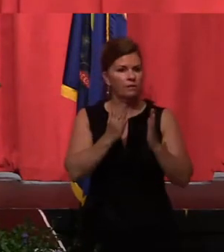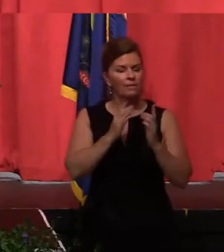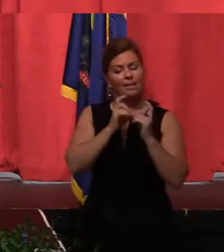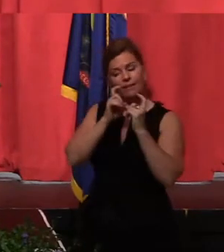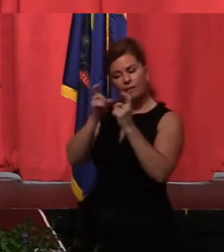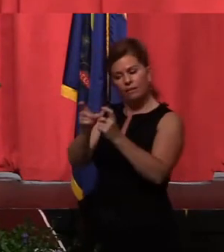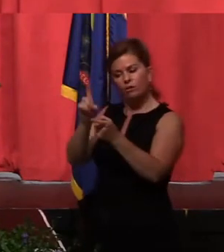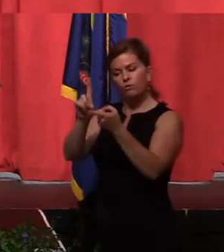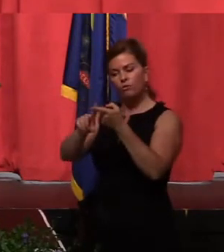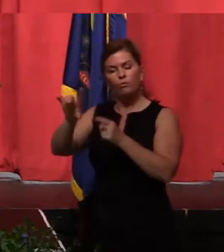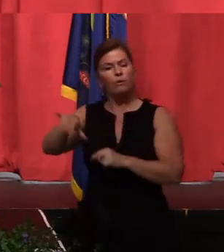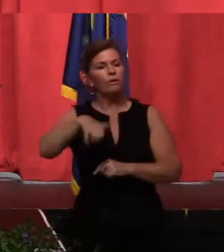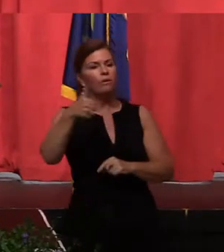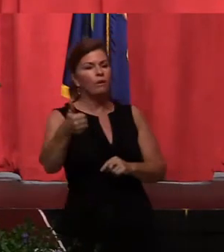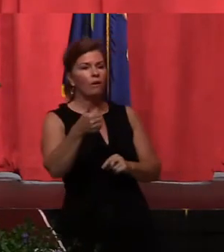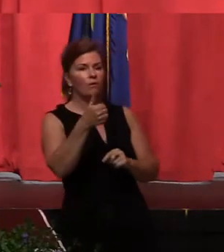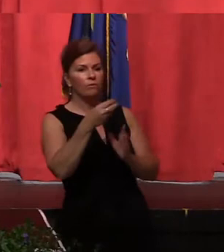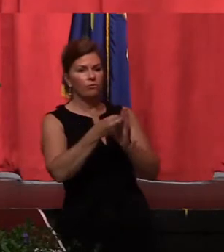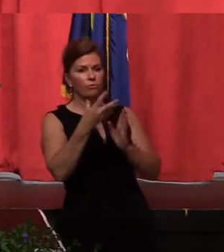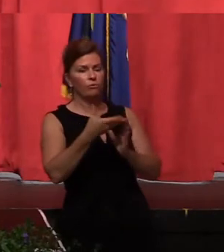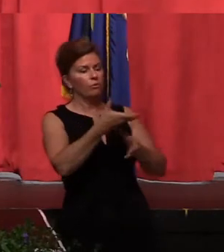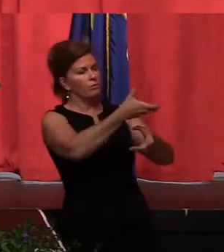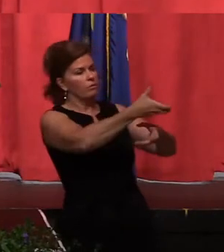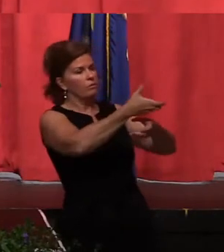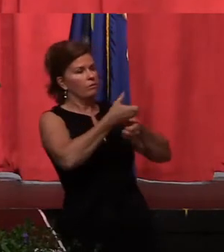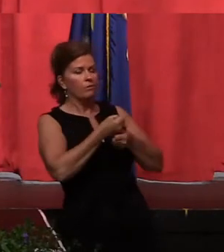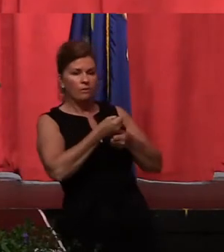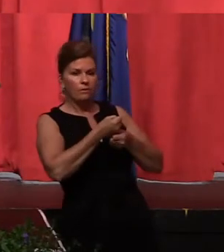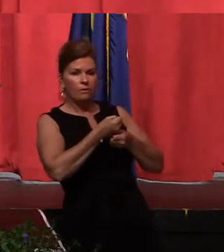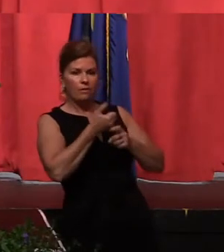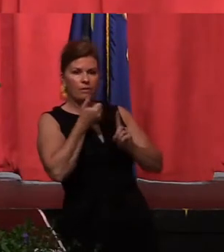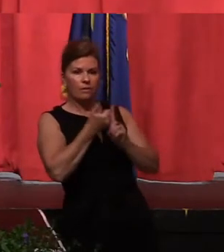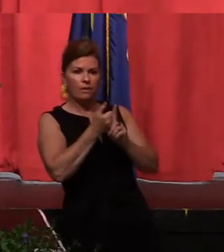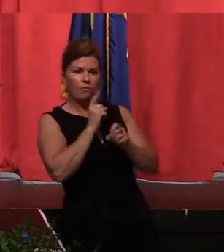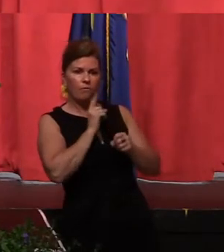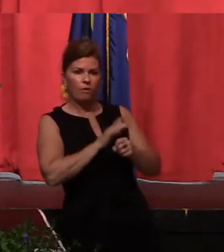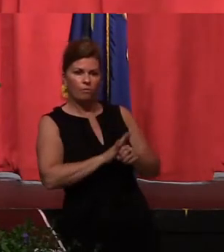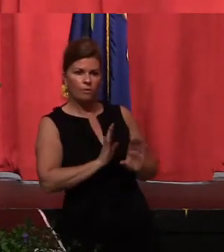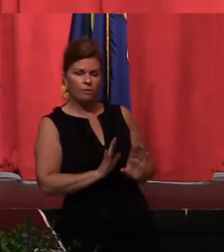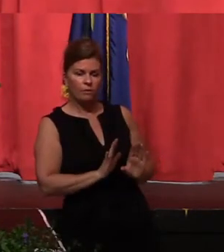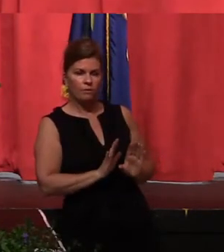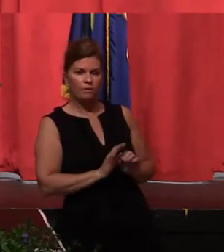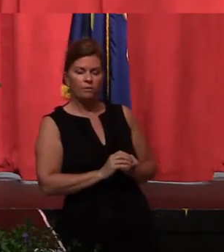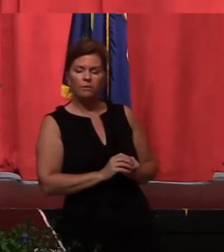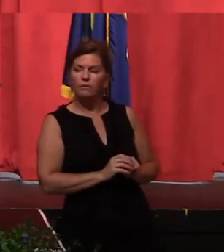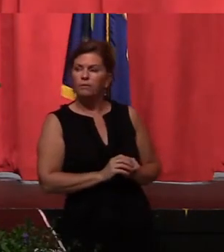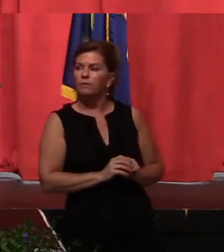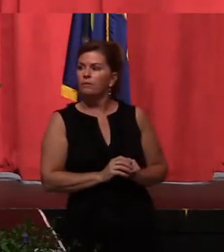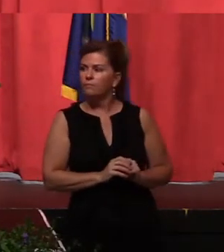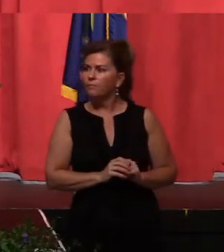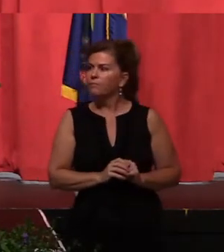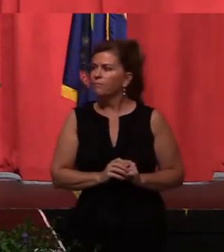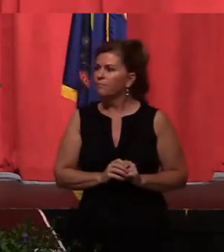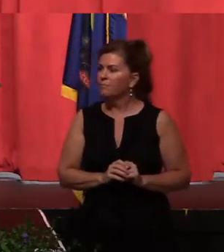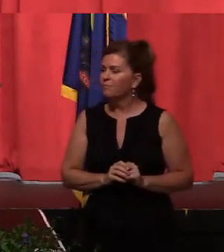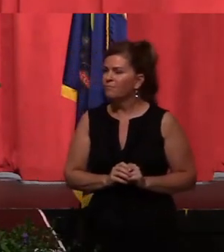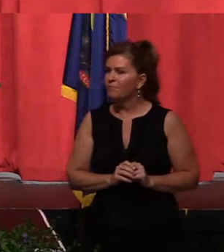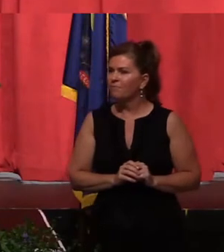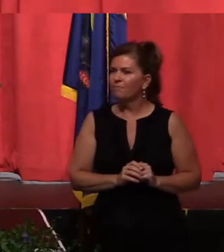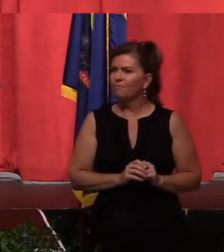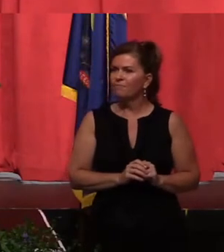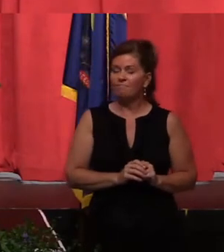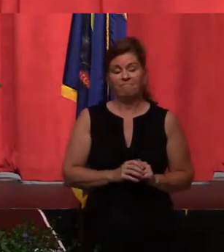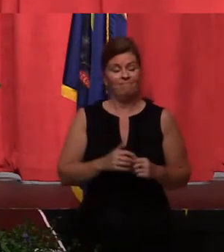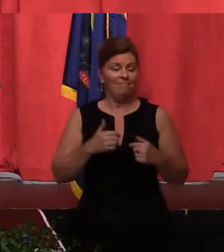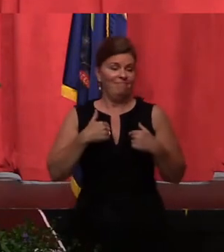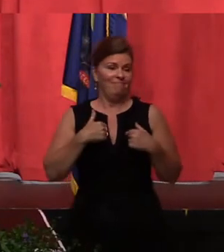student, the recipient, the self-affirmer. And this is just a beautiful, in